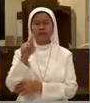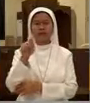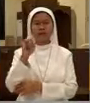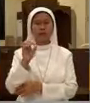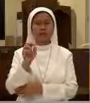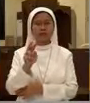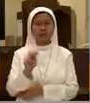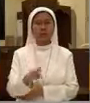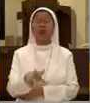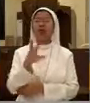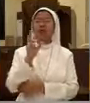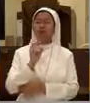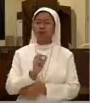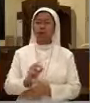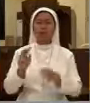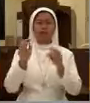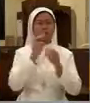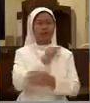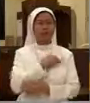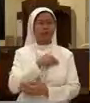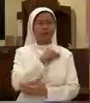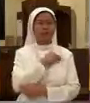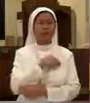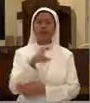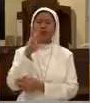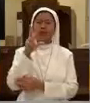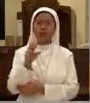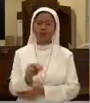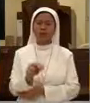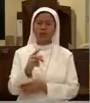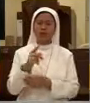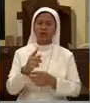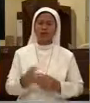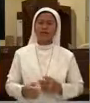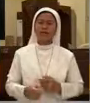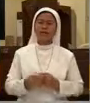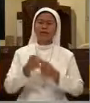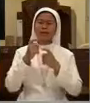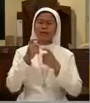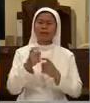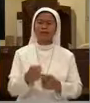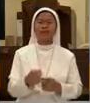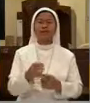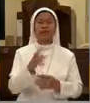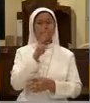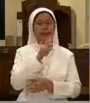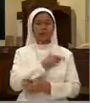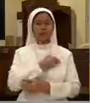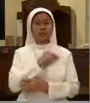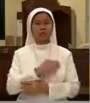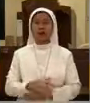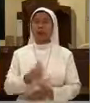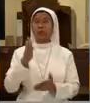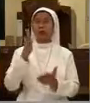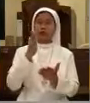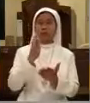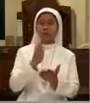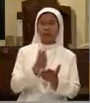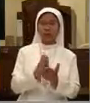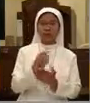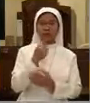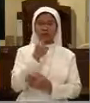No missioner, no gifted missioner should ever claim, I